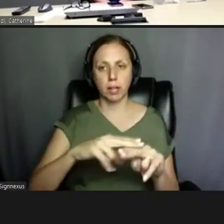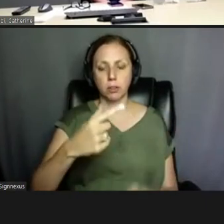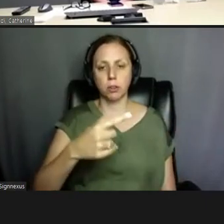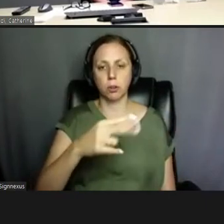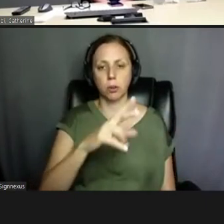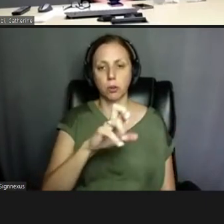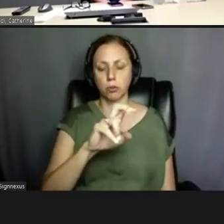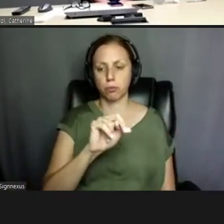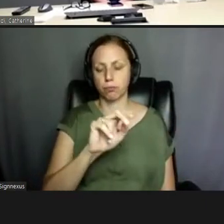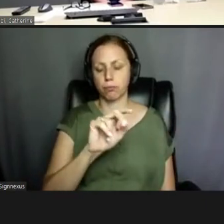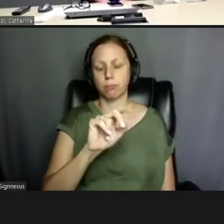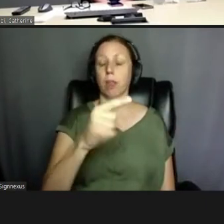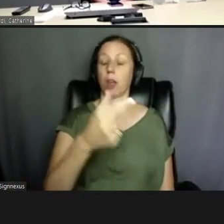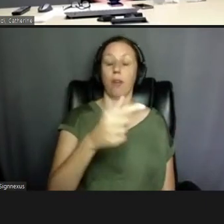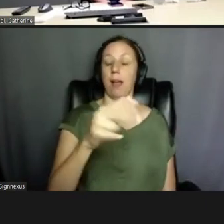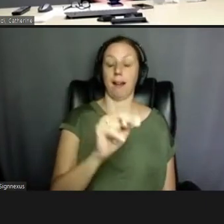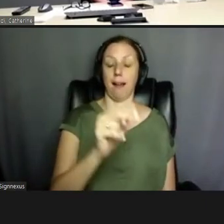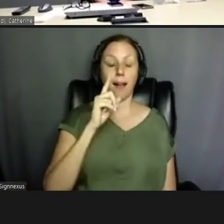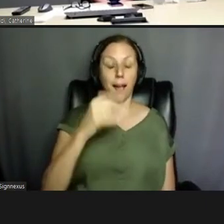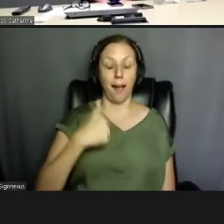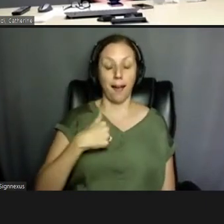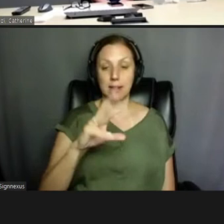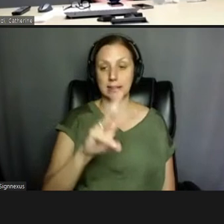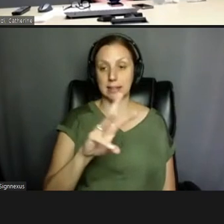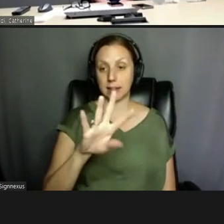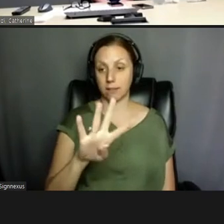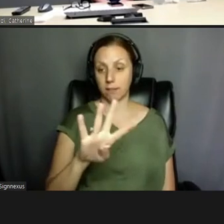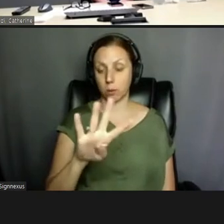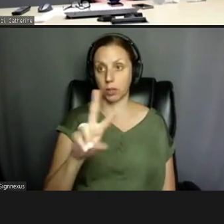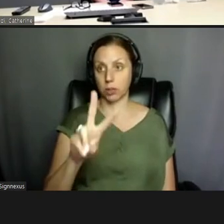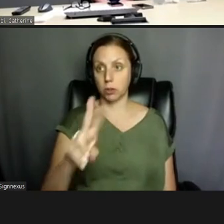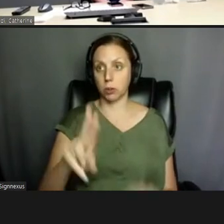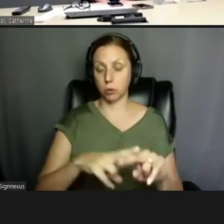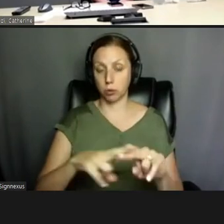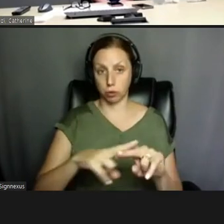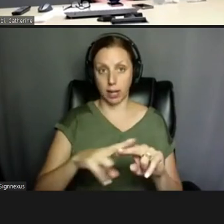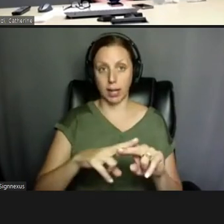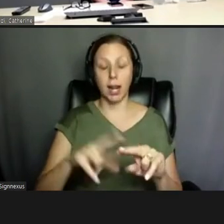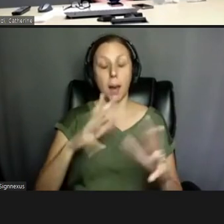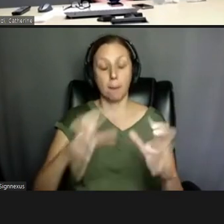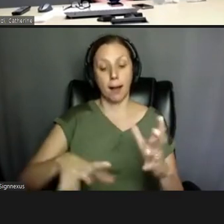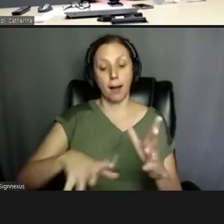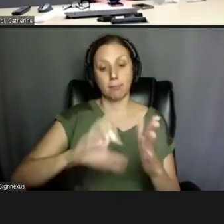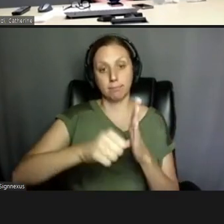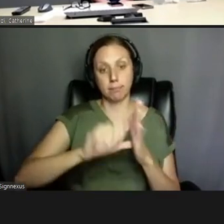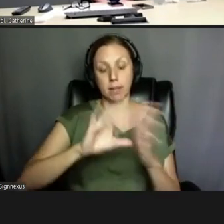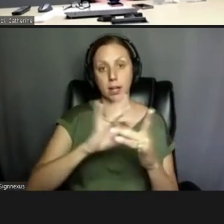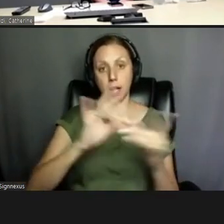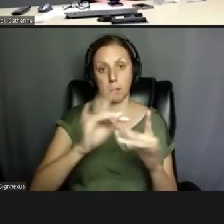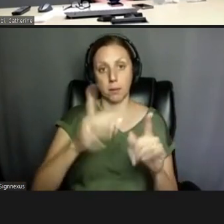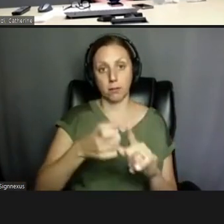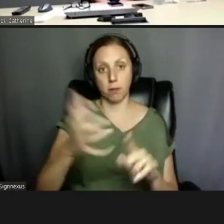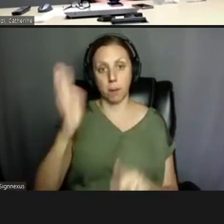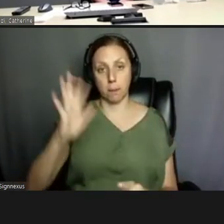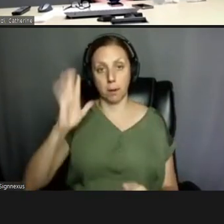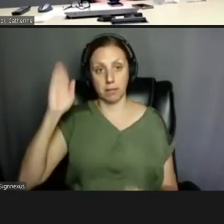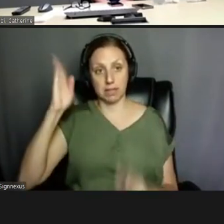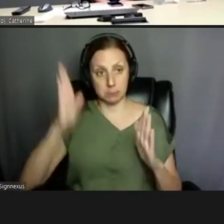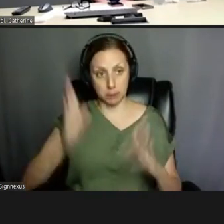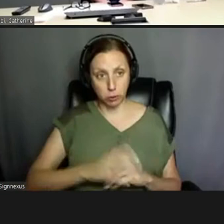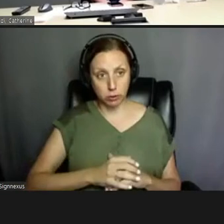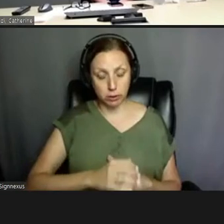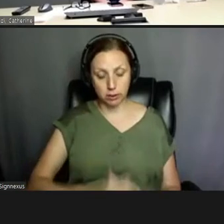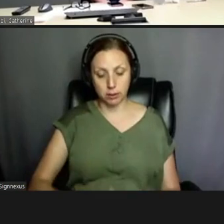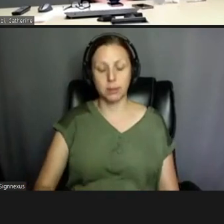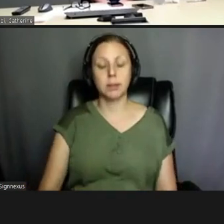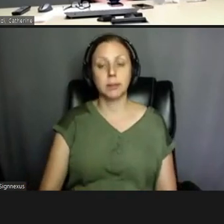resident, taking the 642 train. I'm gonna echo the comments from previous speakers.